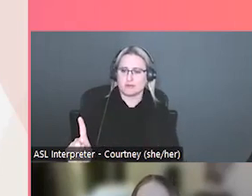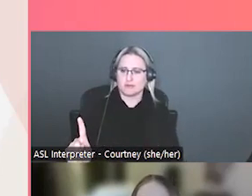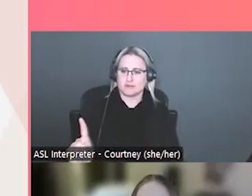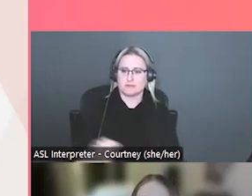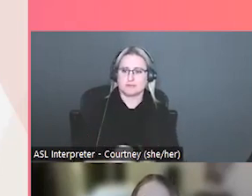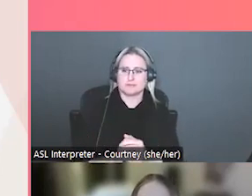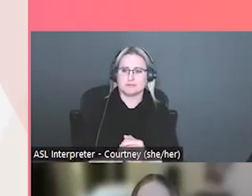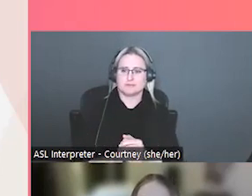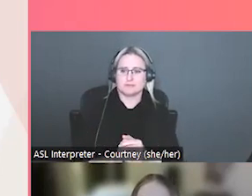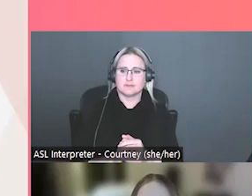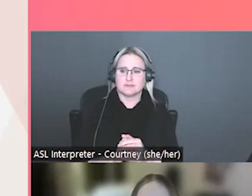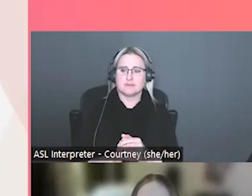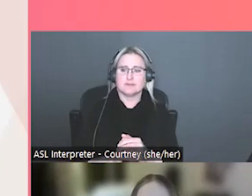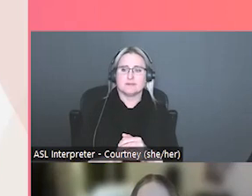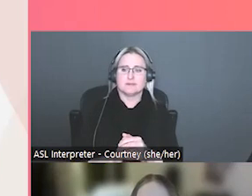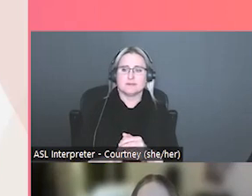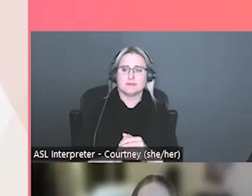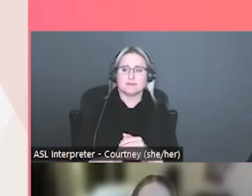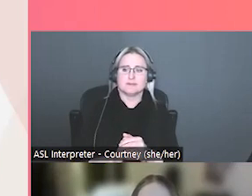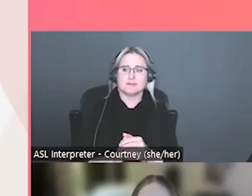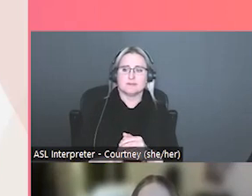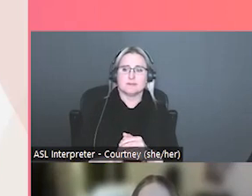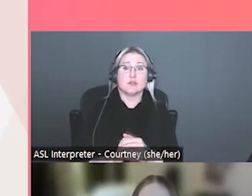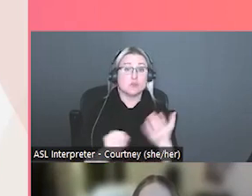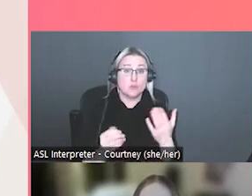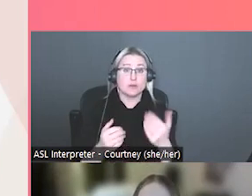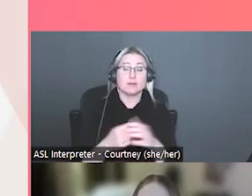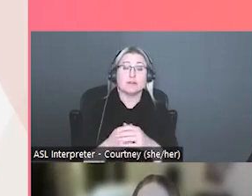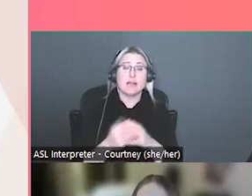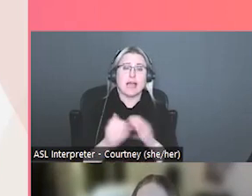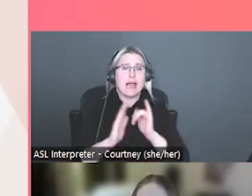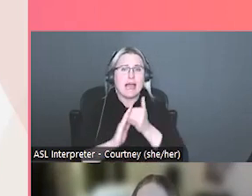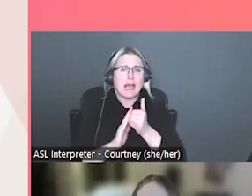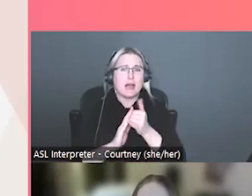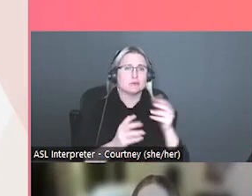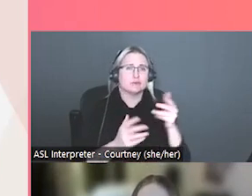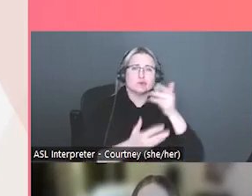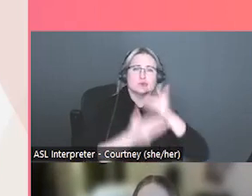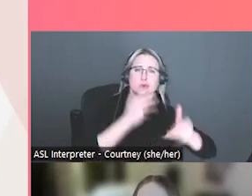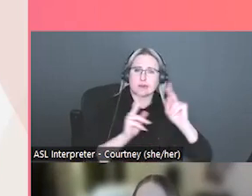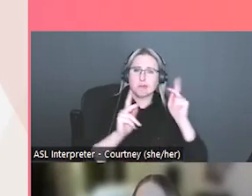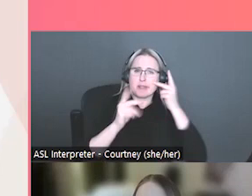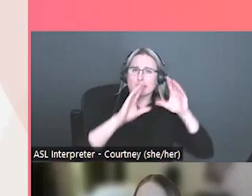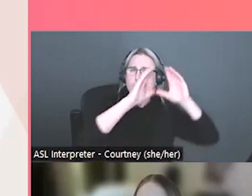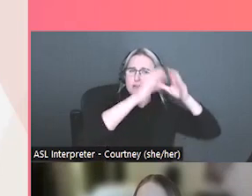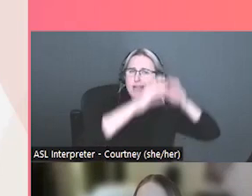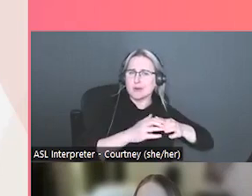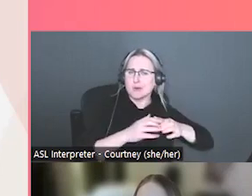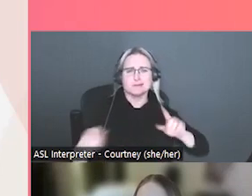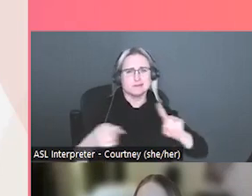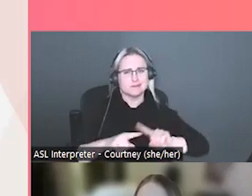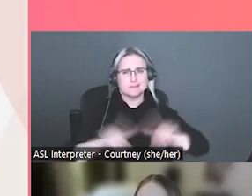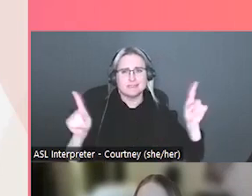a redefining of these very differences as socio-political categories that are shaped by